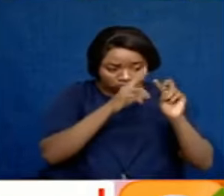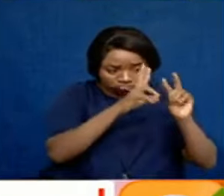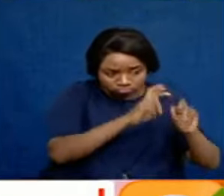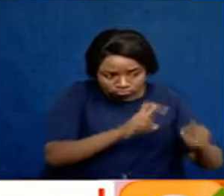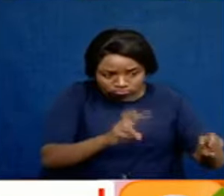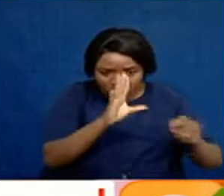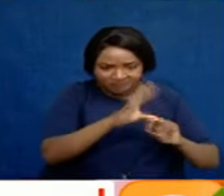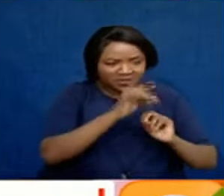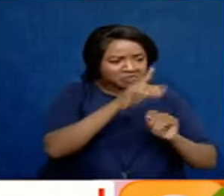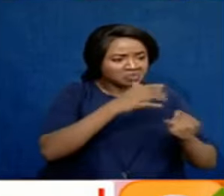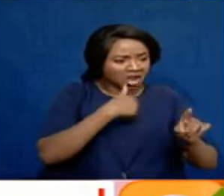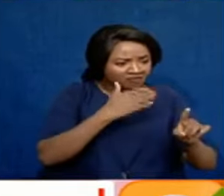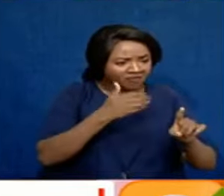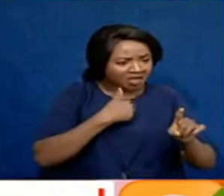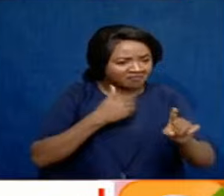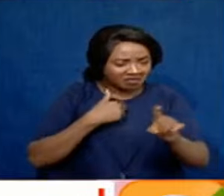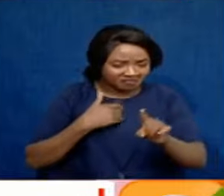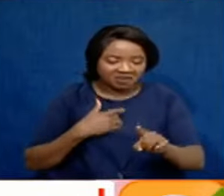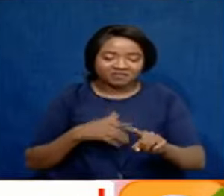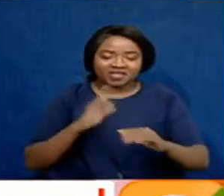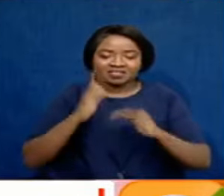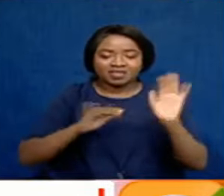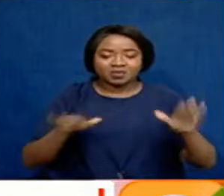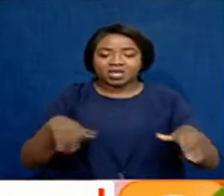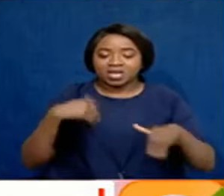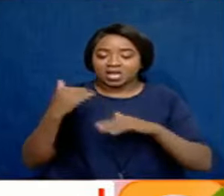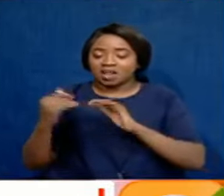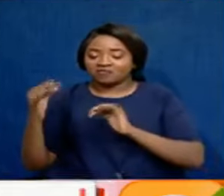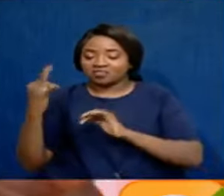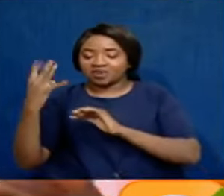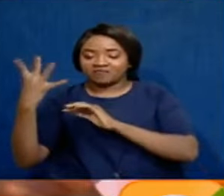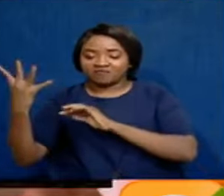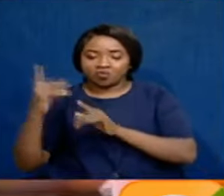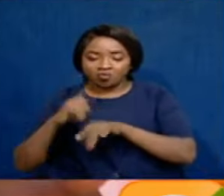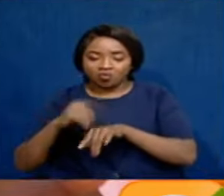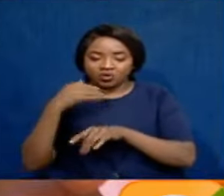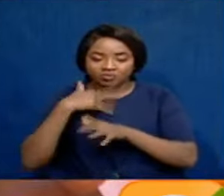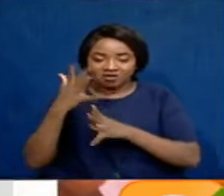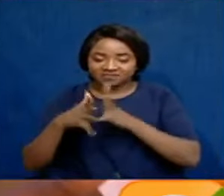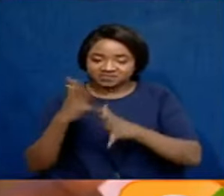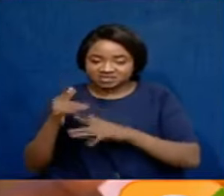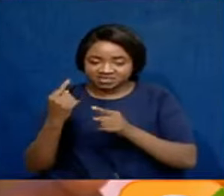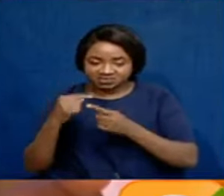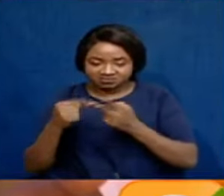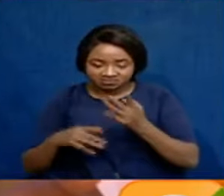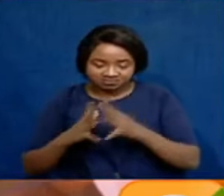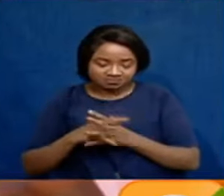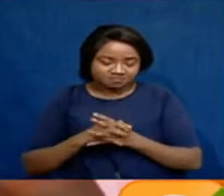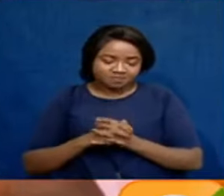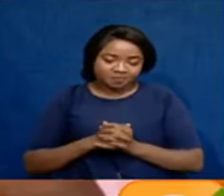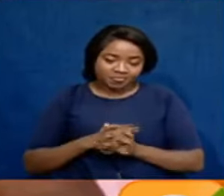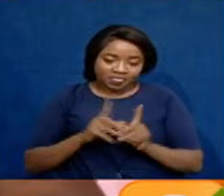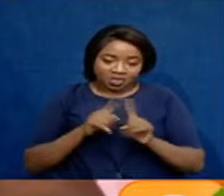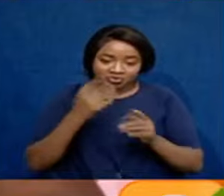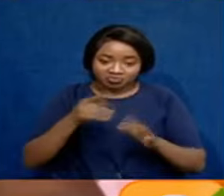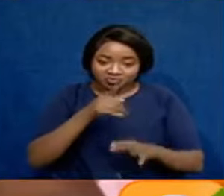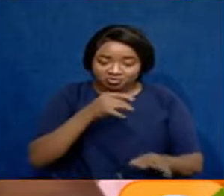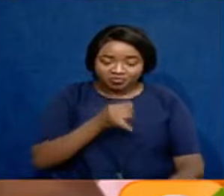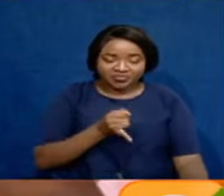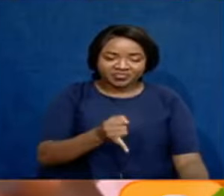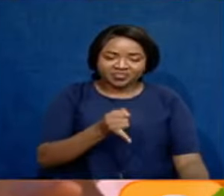there are patients who have a peeing problem. Maybe you are waking up a little bit more often than not at night. When